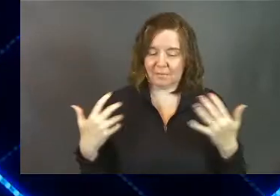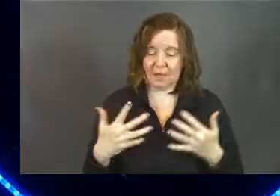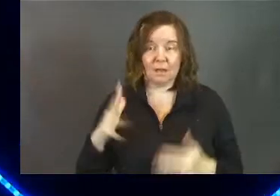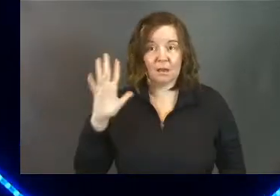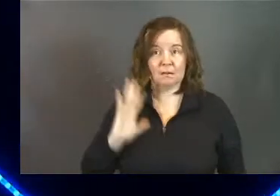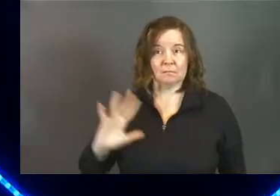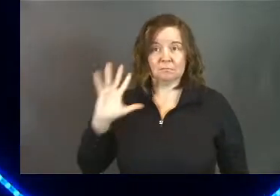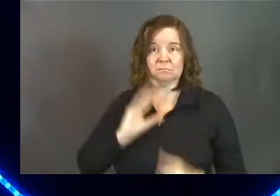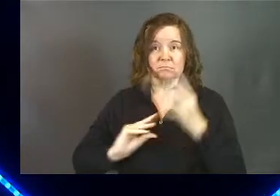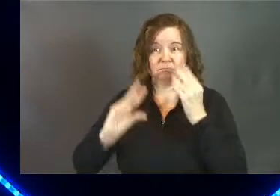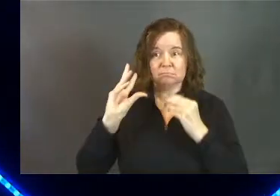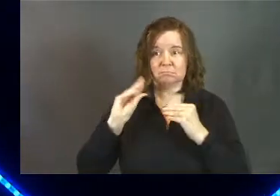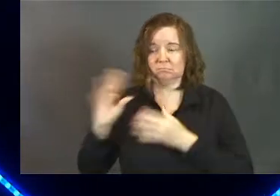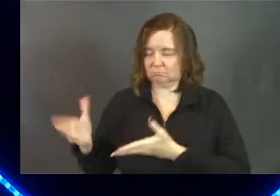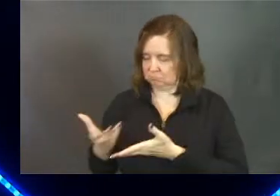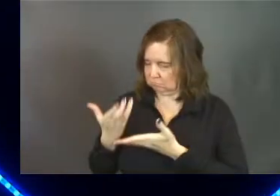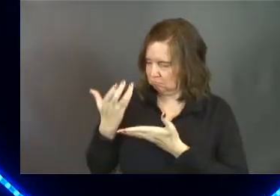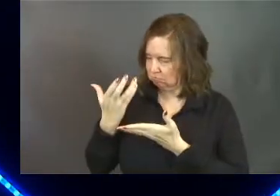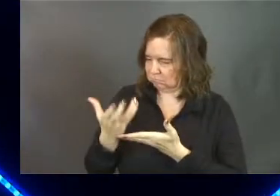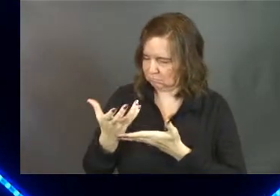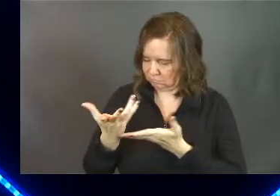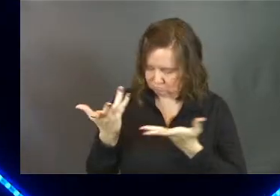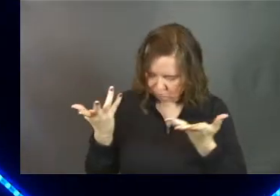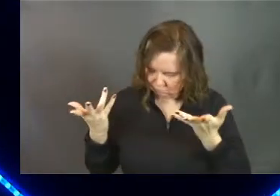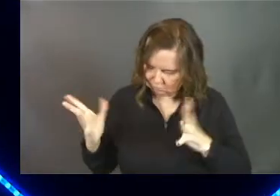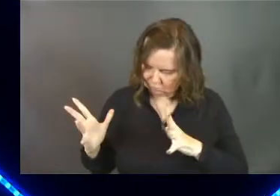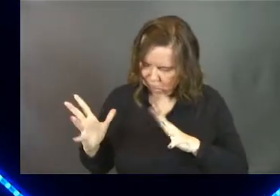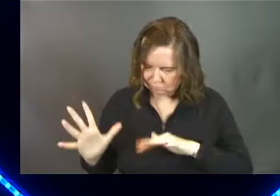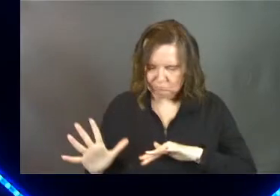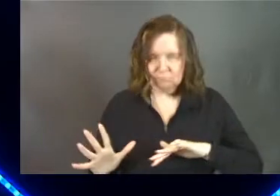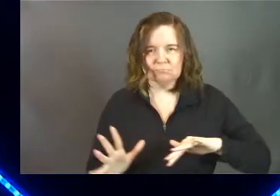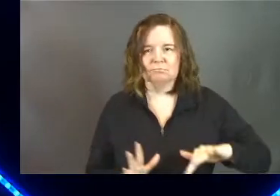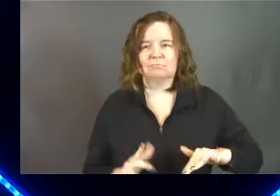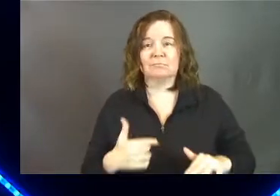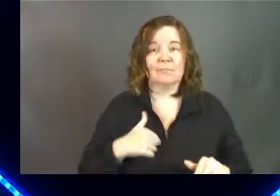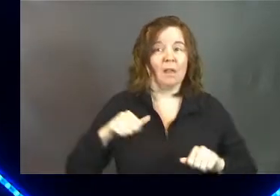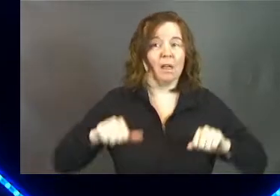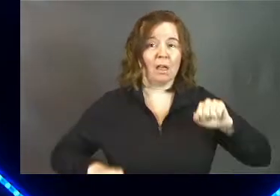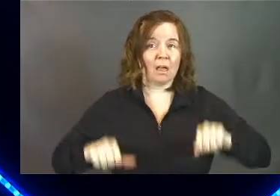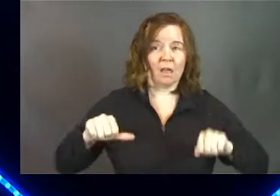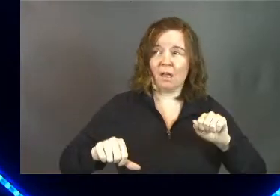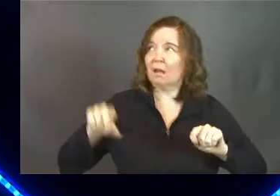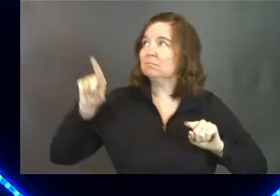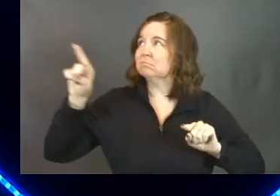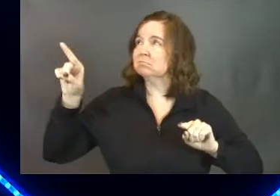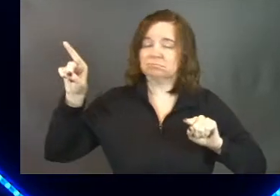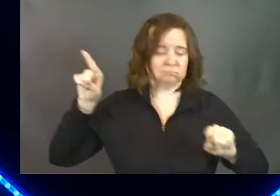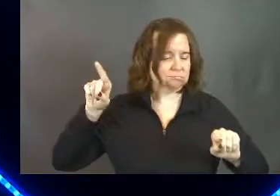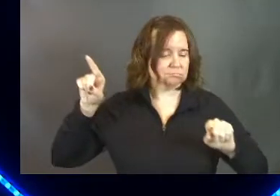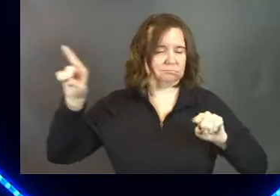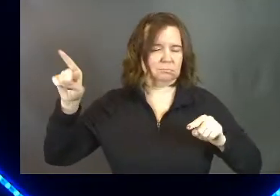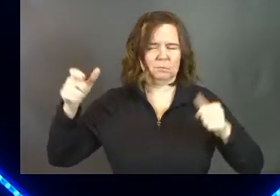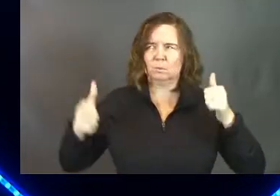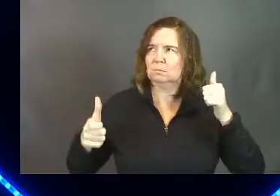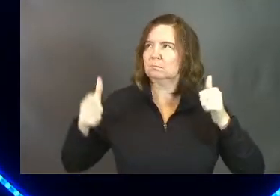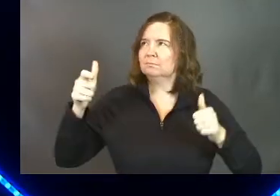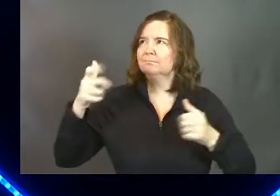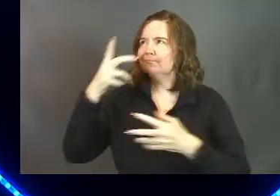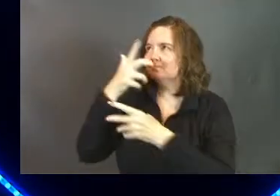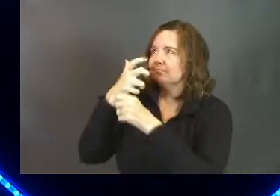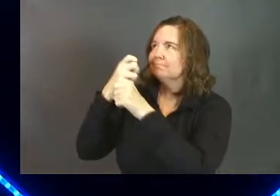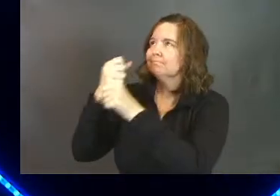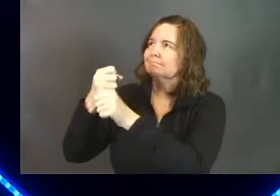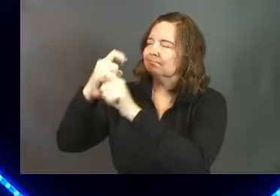I'm not afraid to leave my past behind. I won't be